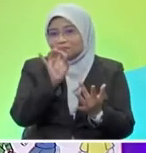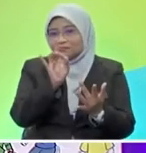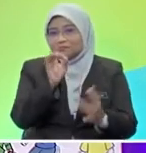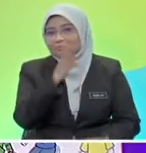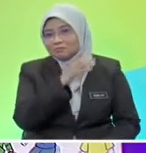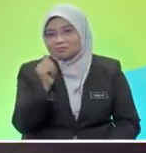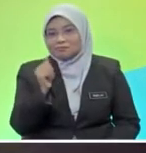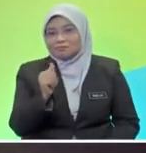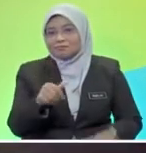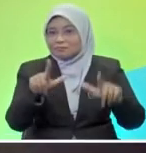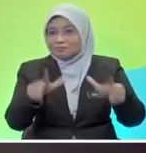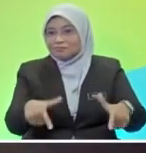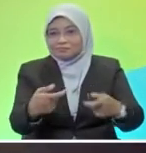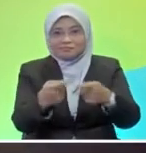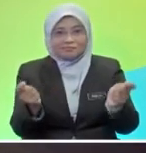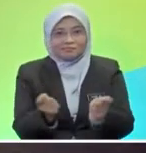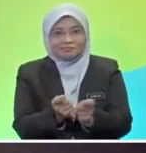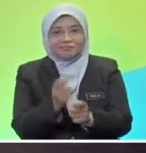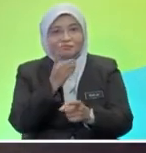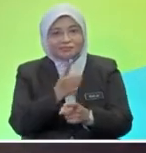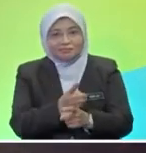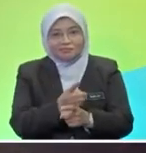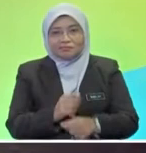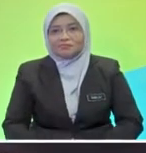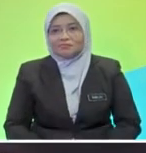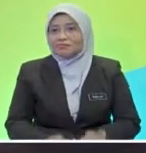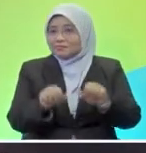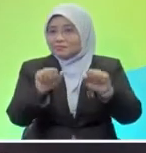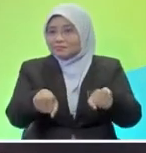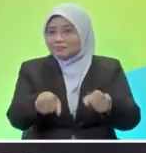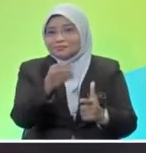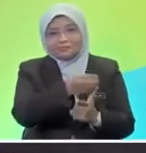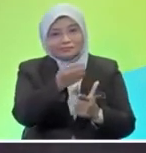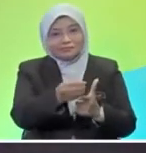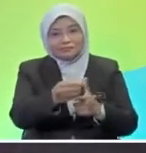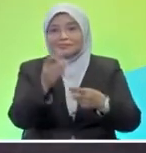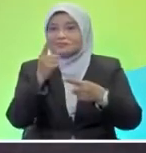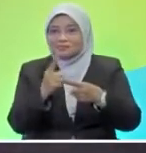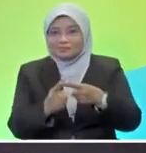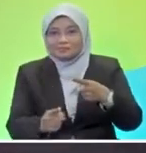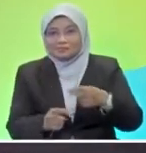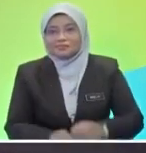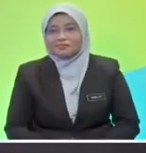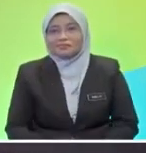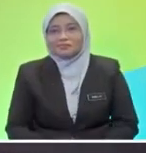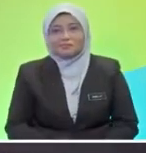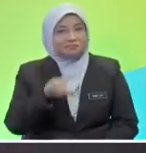actions you can do. Wow, okay, this is exciting. Okay. Let me pick the first picture. I'll pick this one.